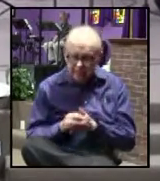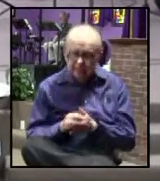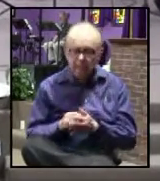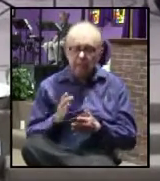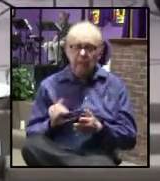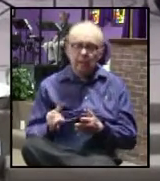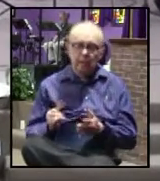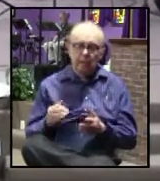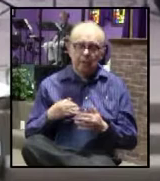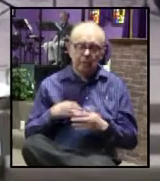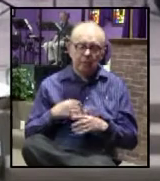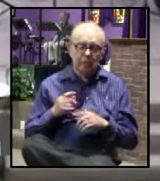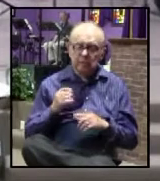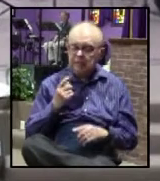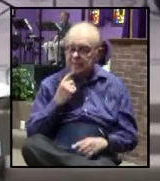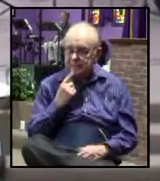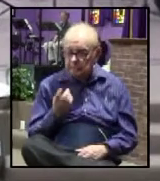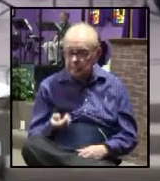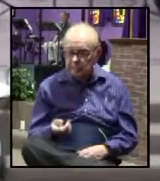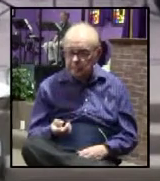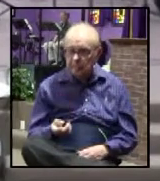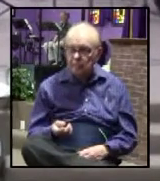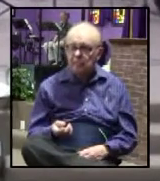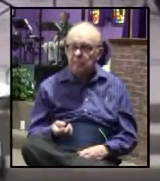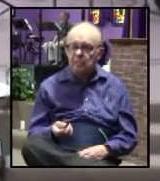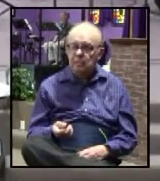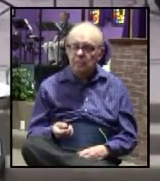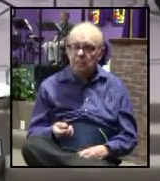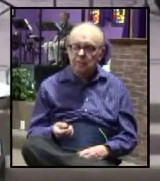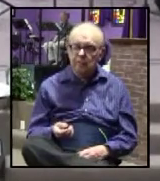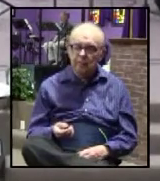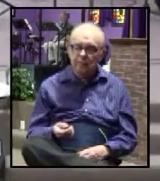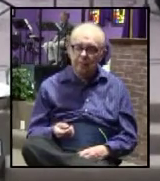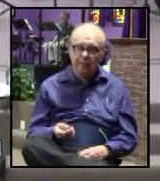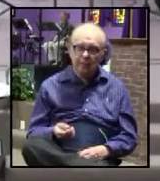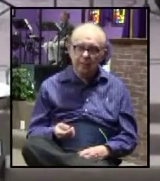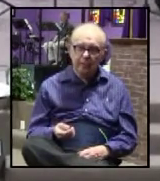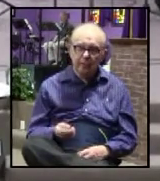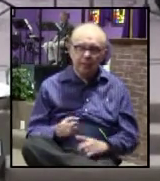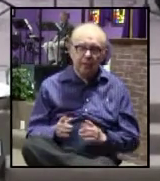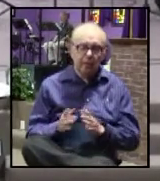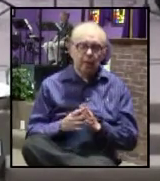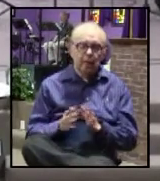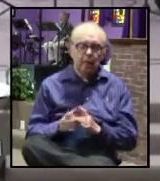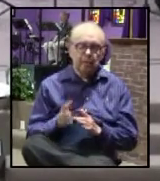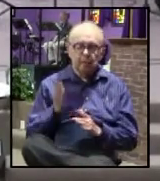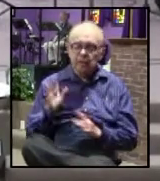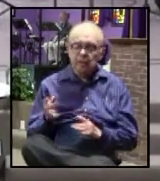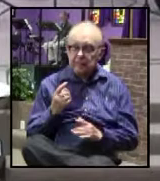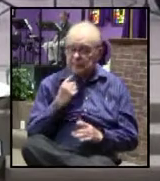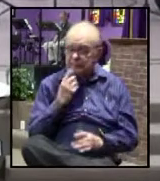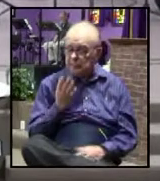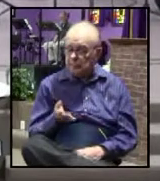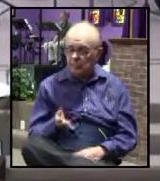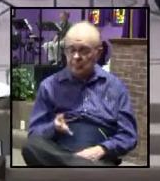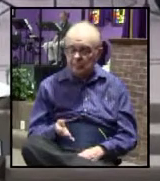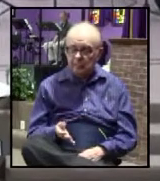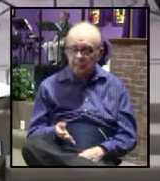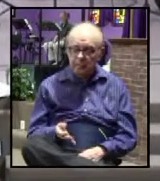Because they all let you down. But Jesus will never let you down.